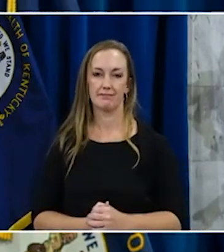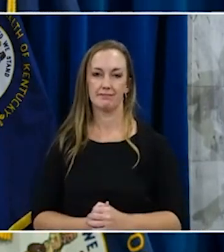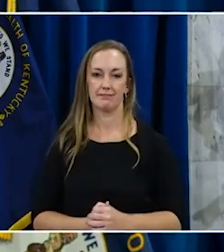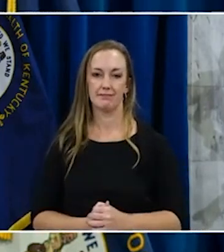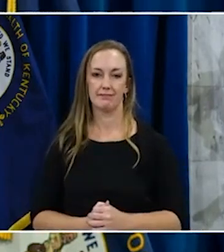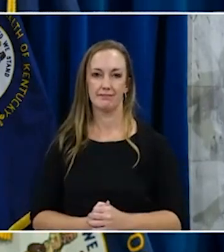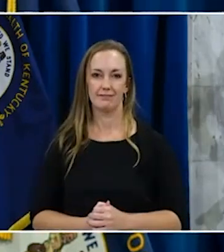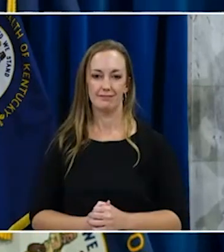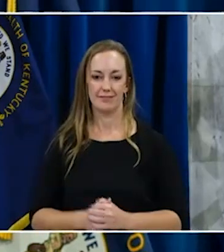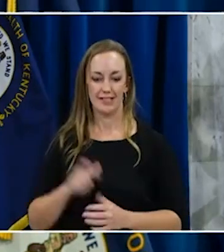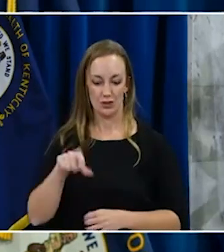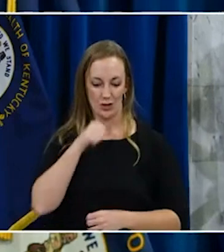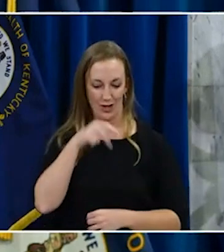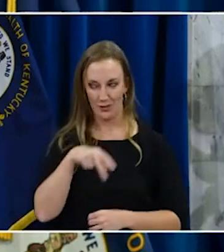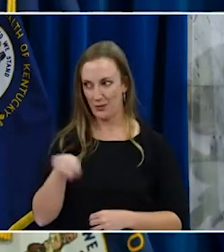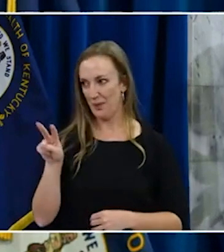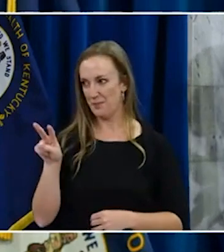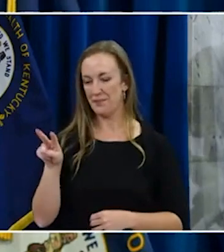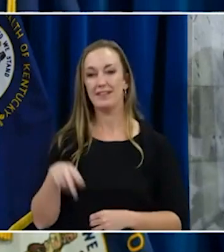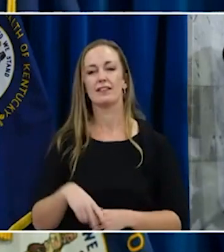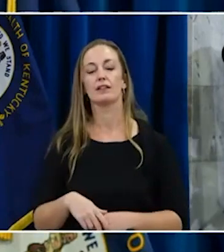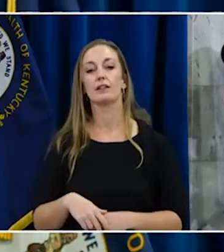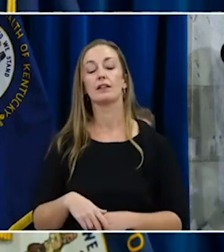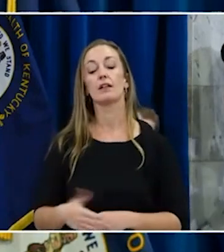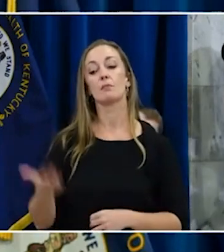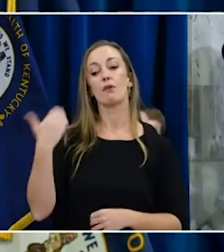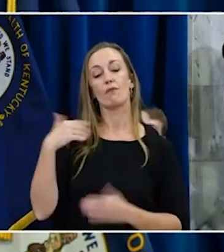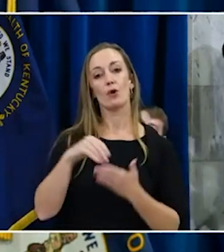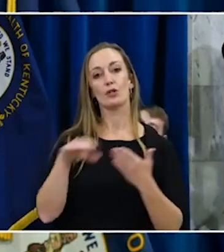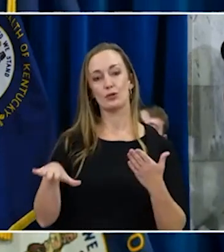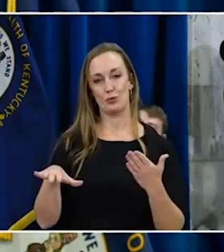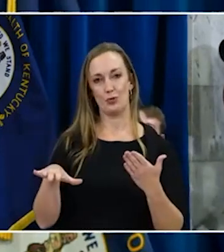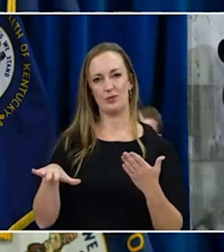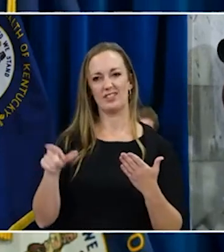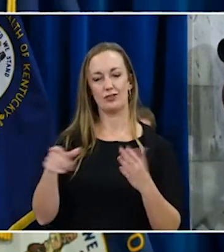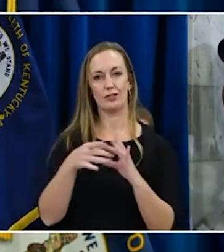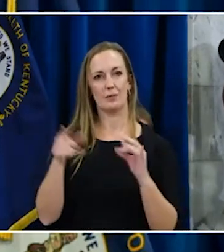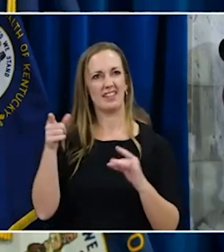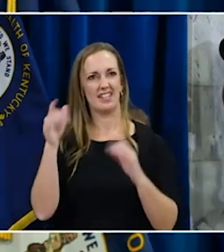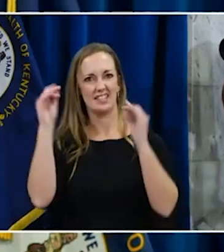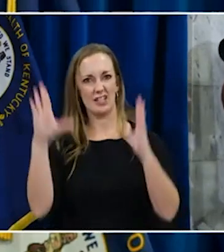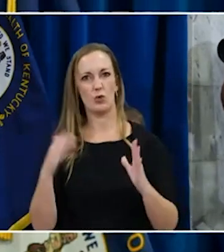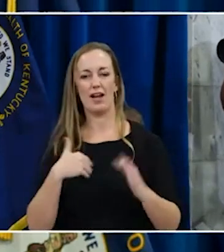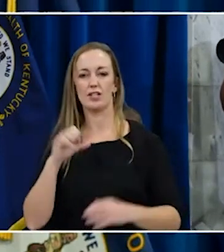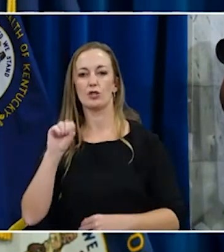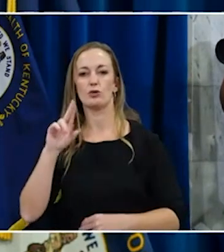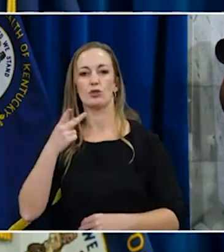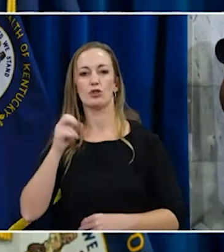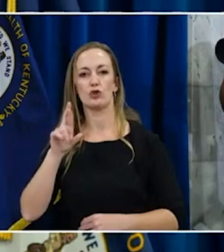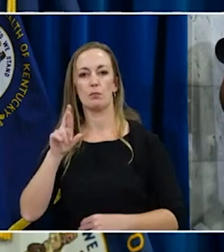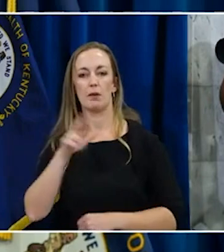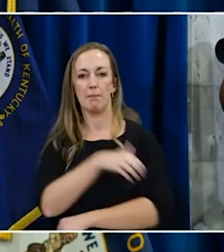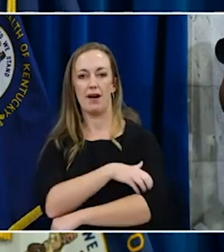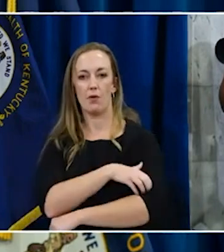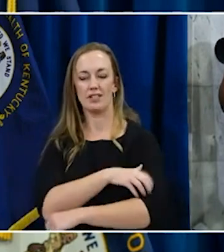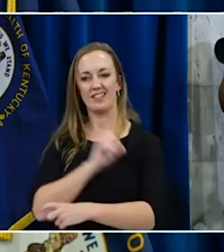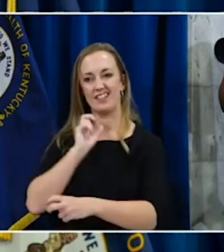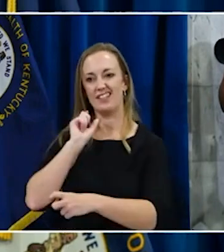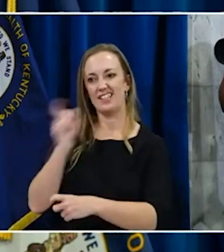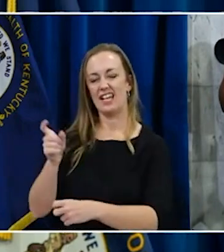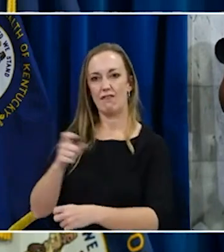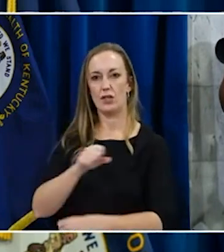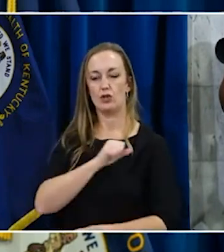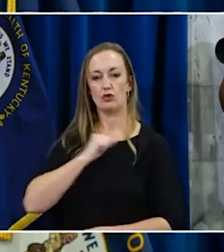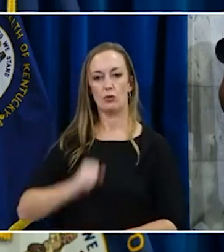look up. A former student said this educator has superpowers and gave the teacher a superhero name,